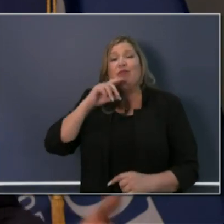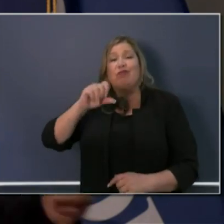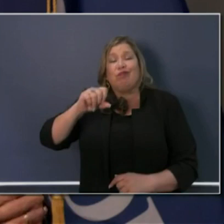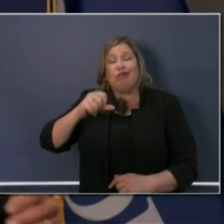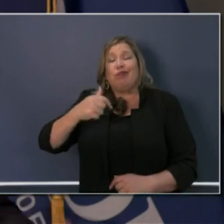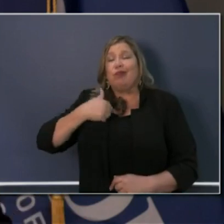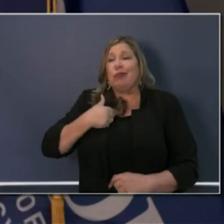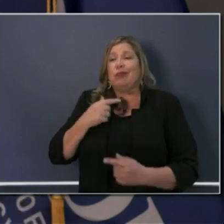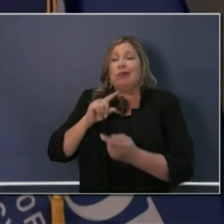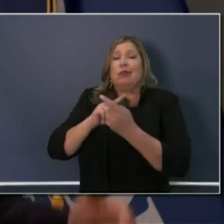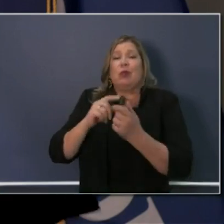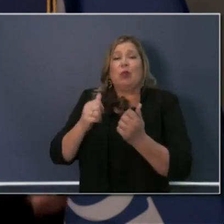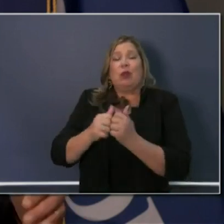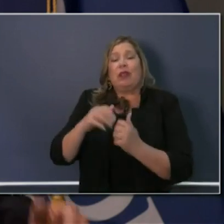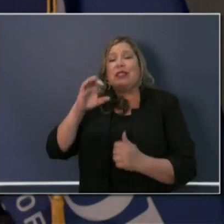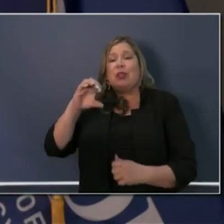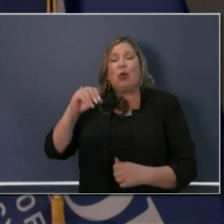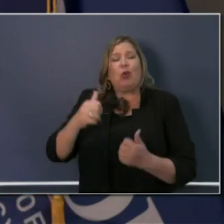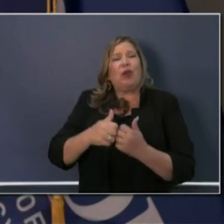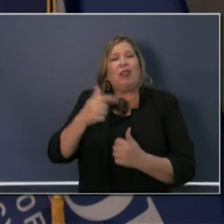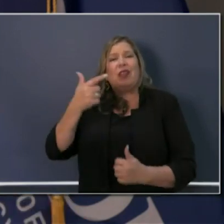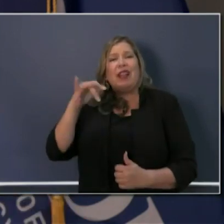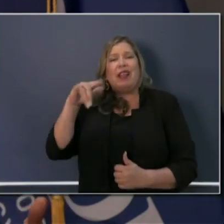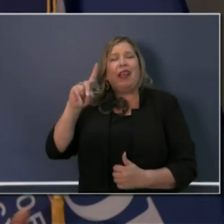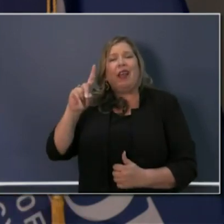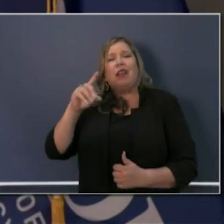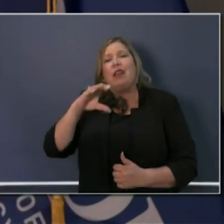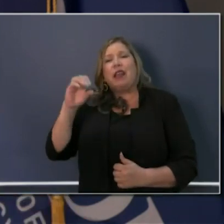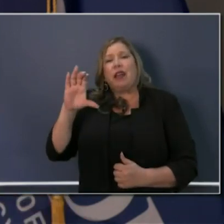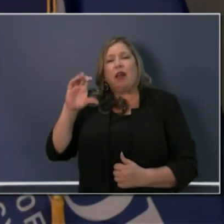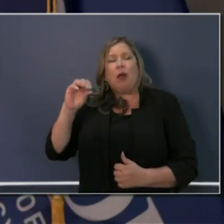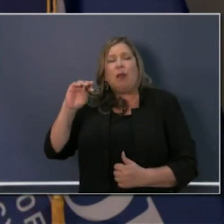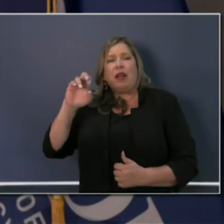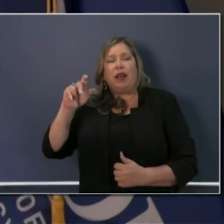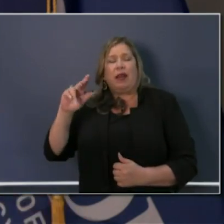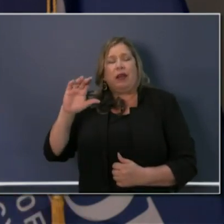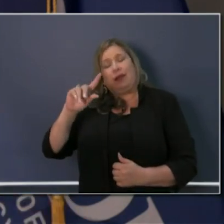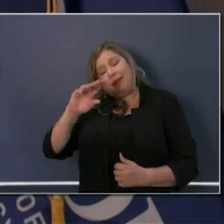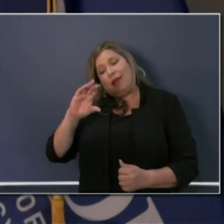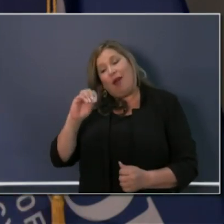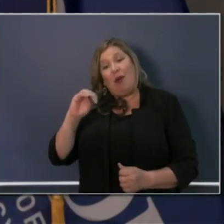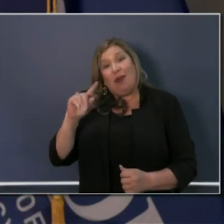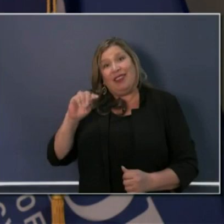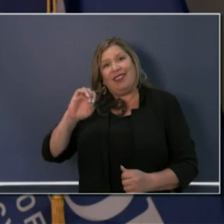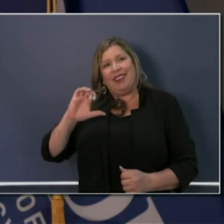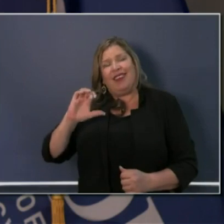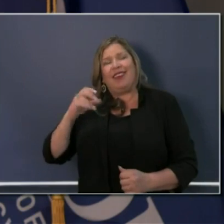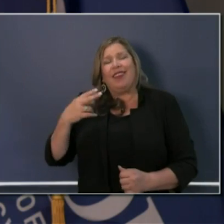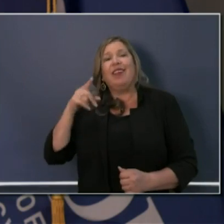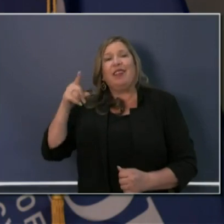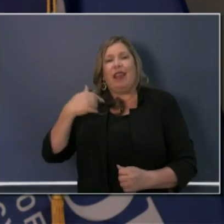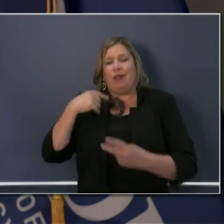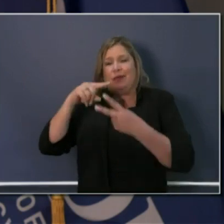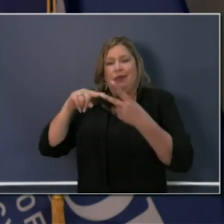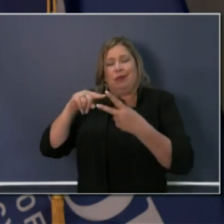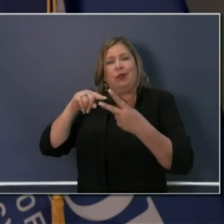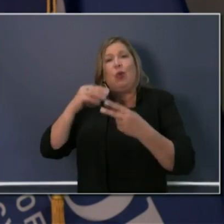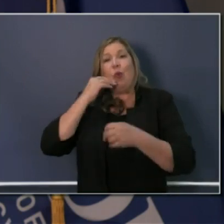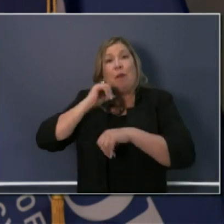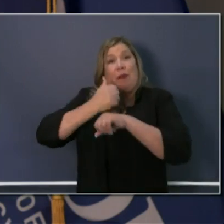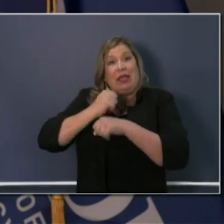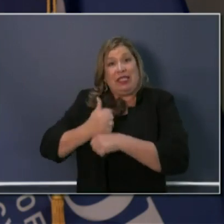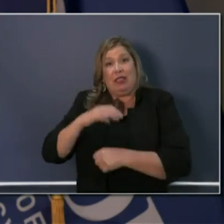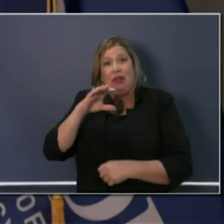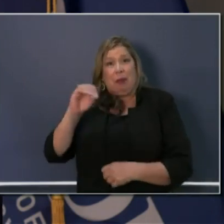California-based company, CEO of Gilead, California-based company. The reason I bring those two up is not only they're home-based companies, but